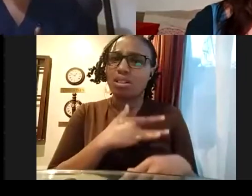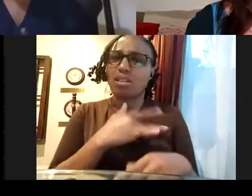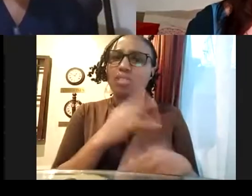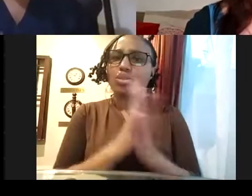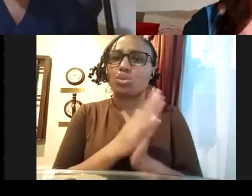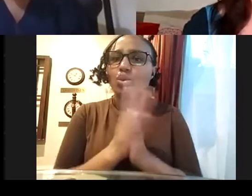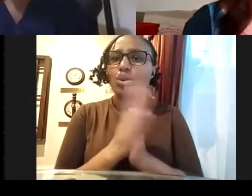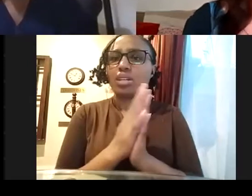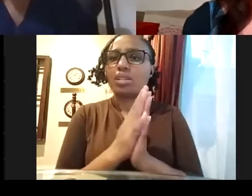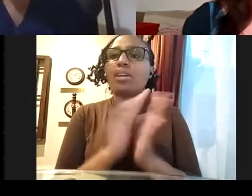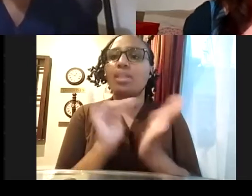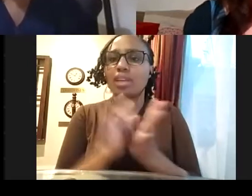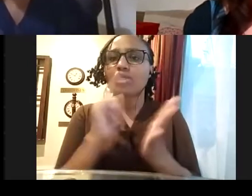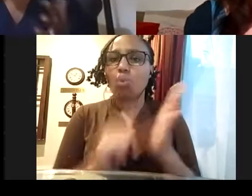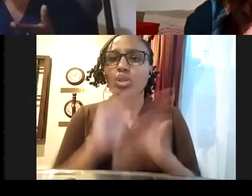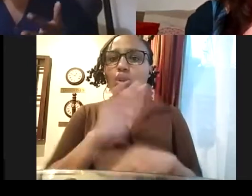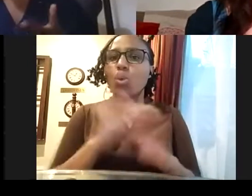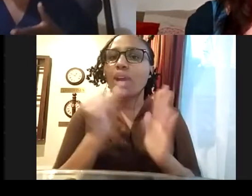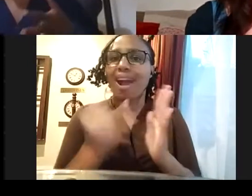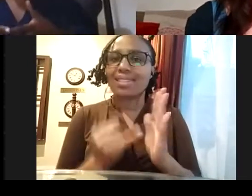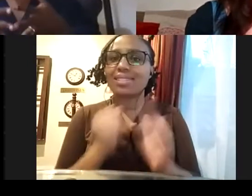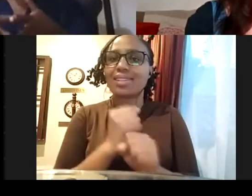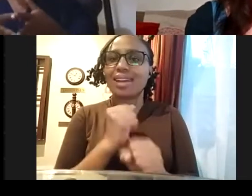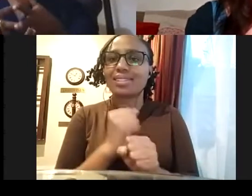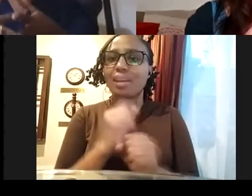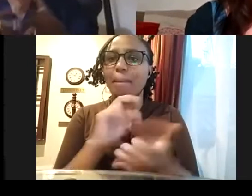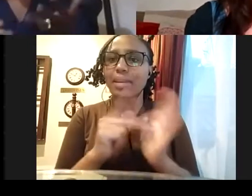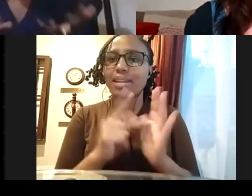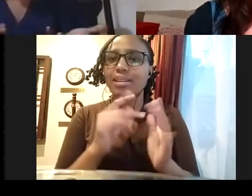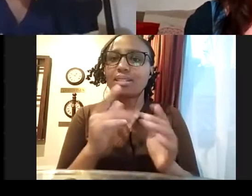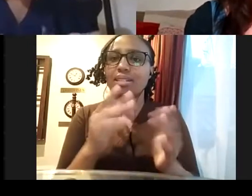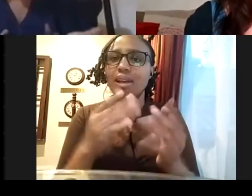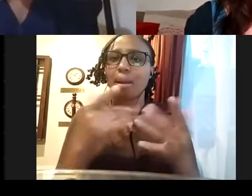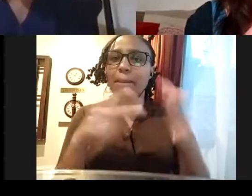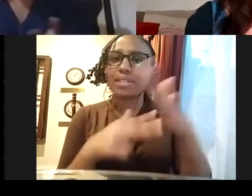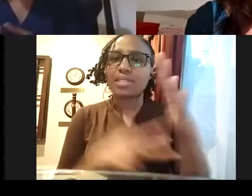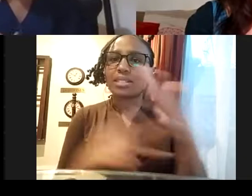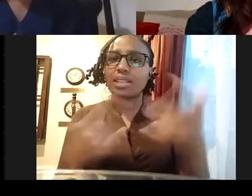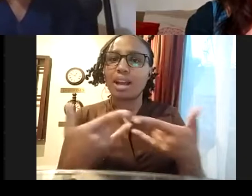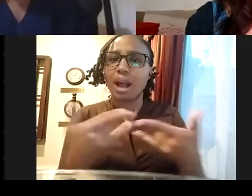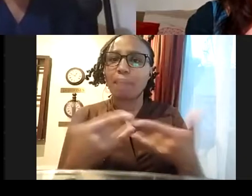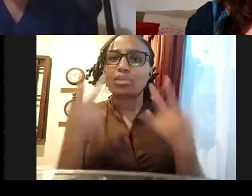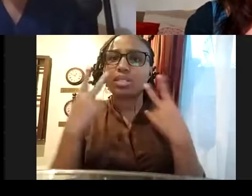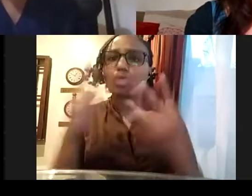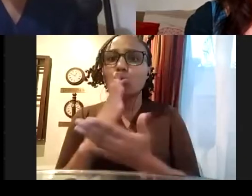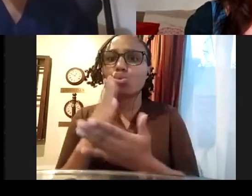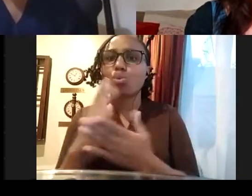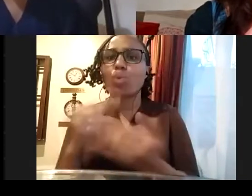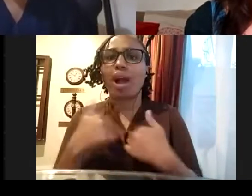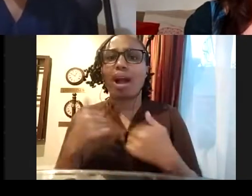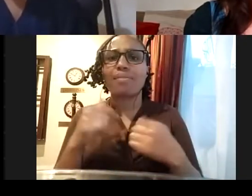what good art does. It kind of bridges these gaps and makes us see all the things we have in common and not the way that we're